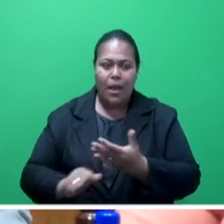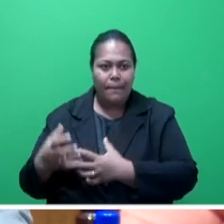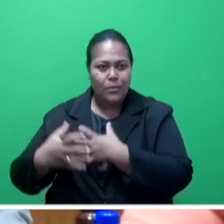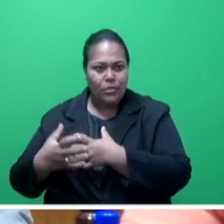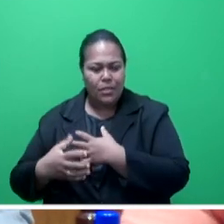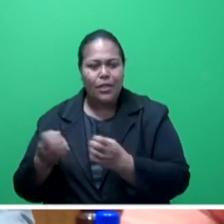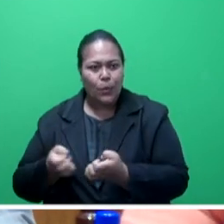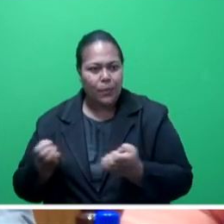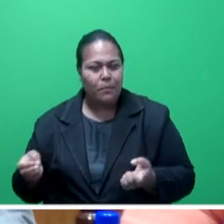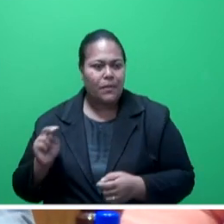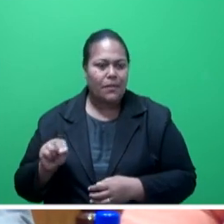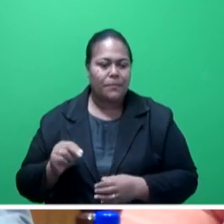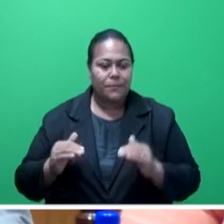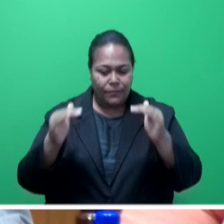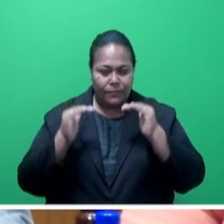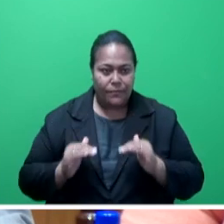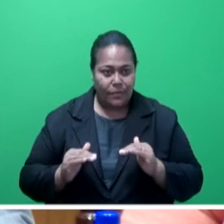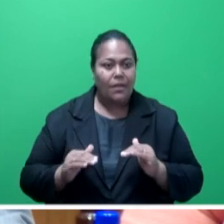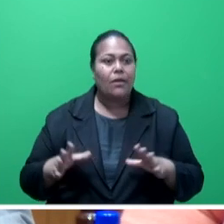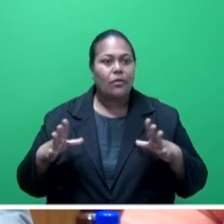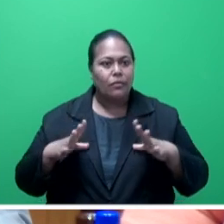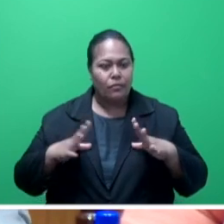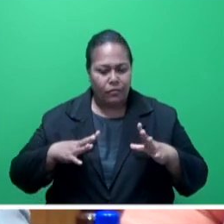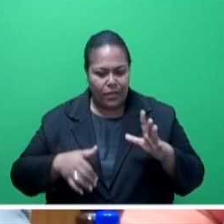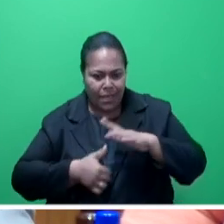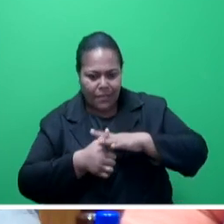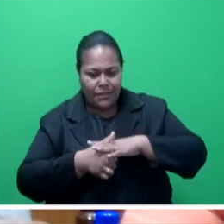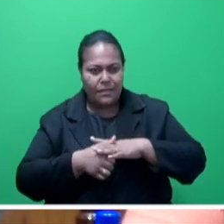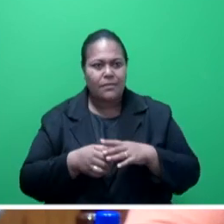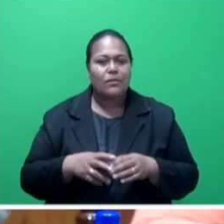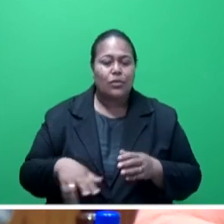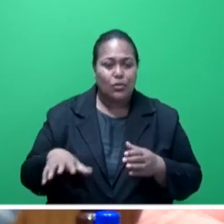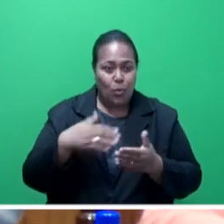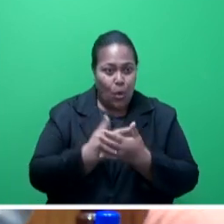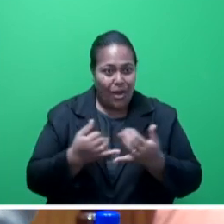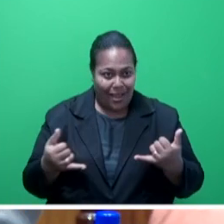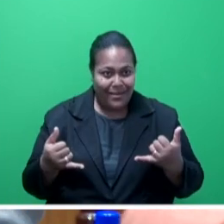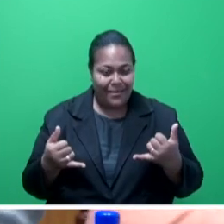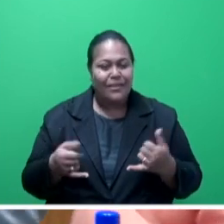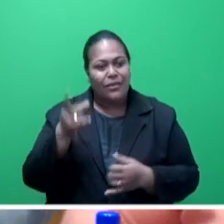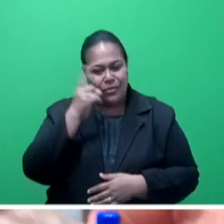needs. Fifth, free access to the Vanua View online from 1st August 2022.